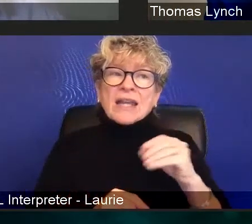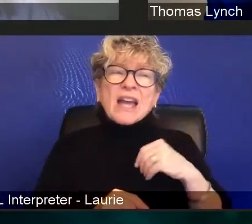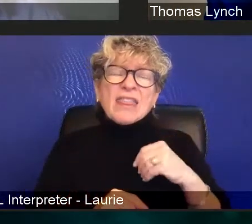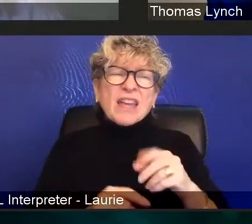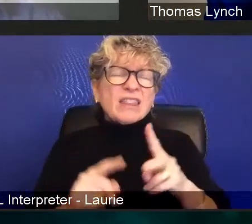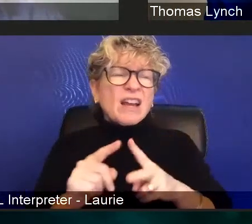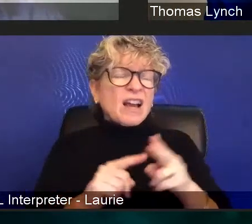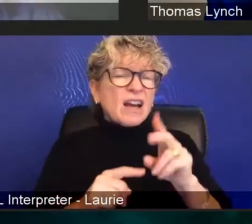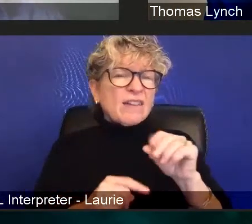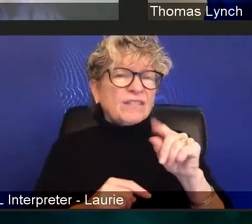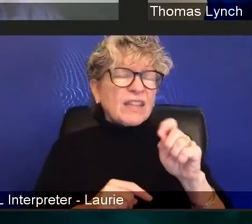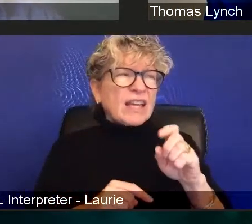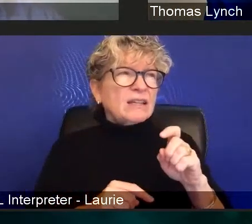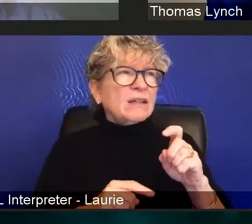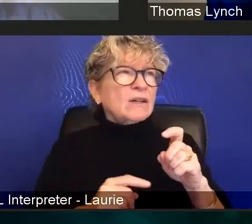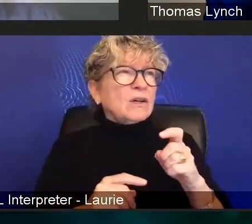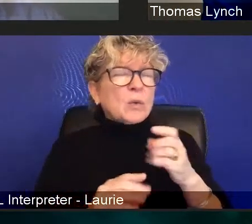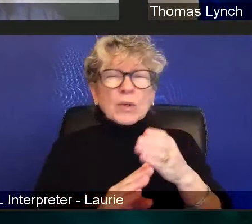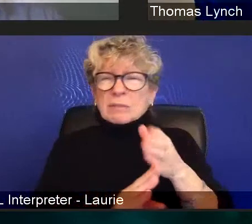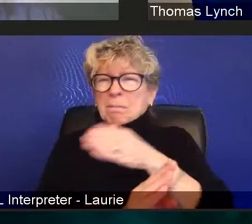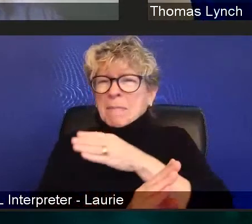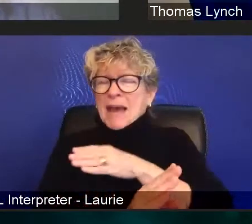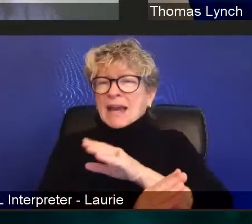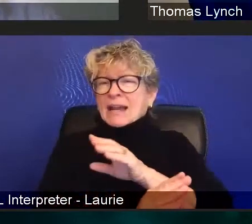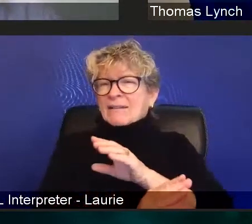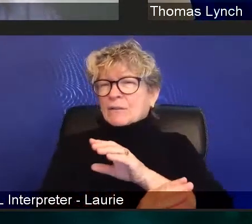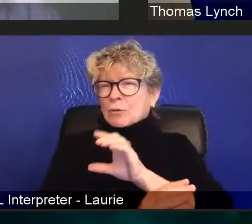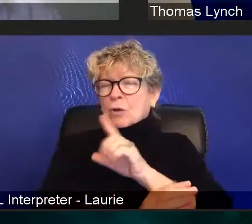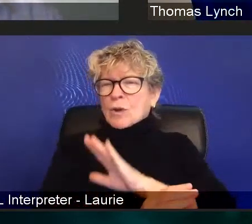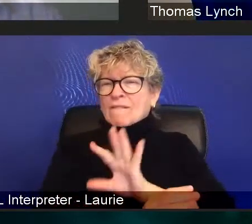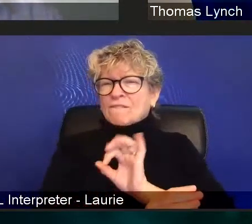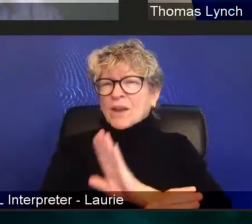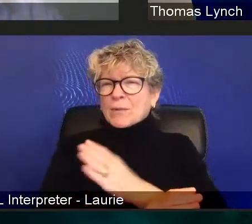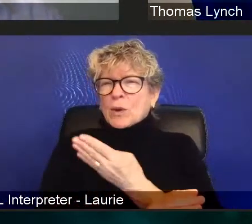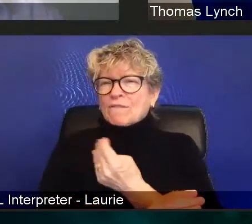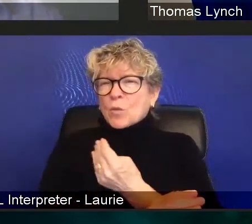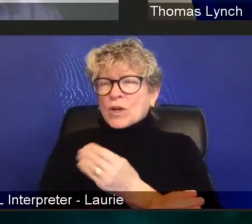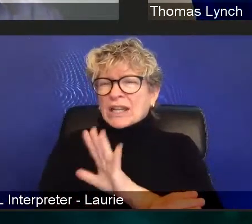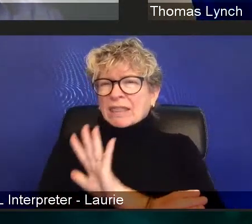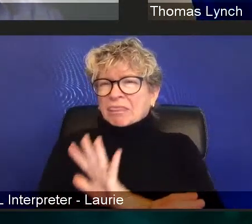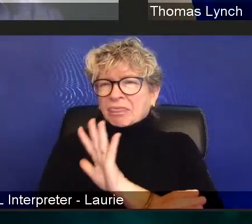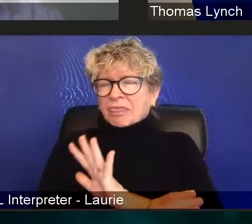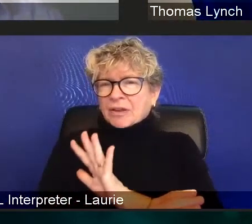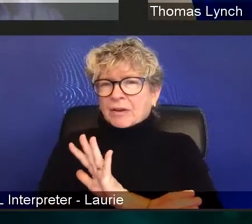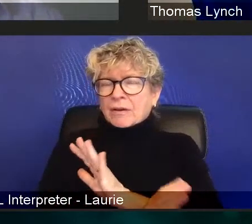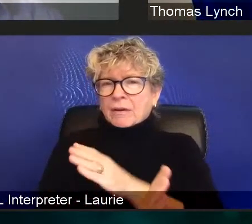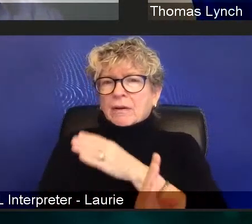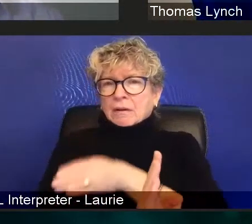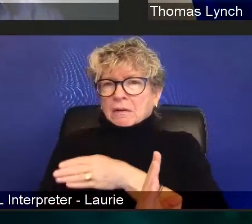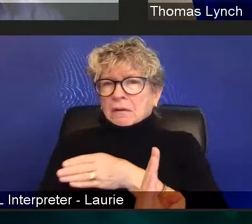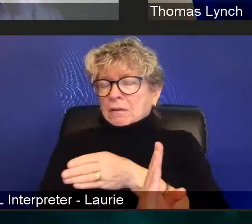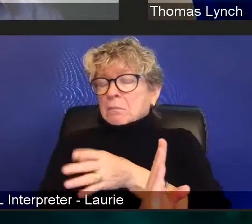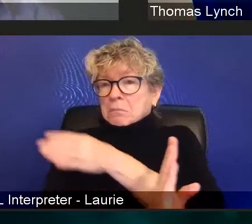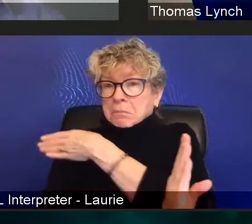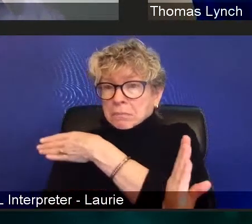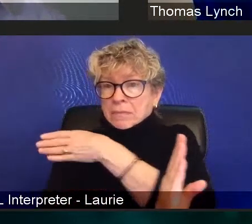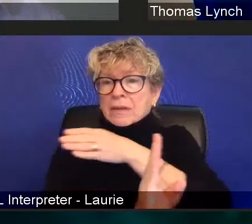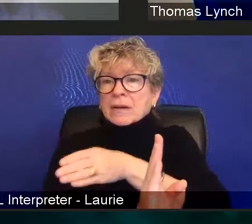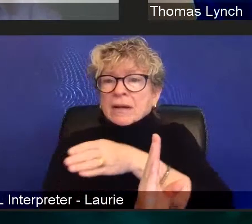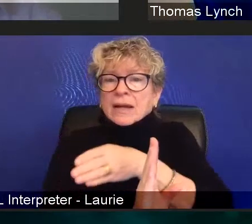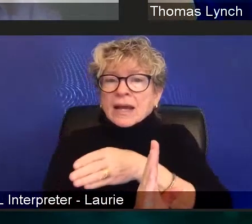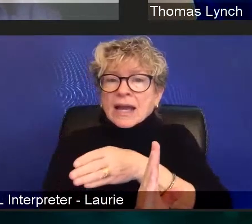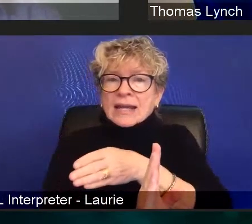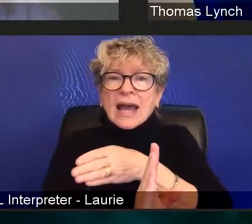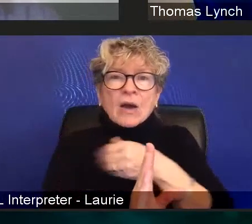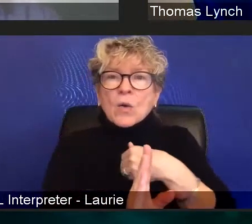maybe Valentine's Day, earlier in February. And as the pandemic has